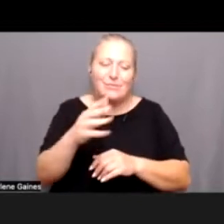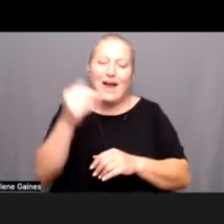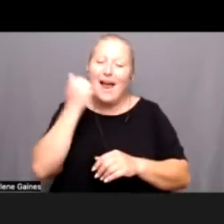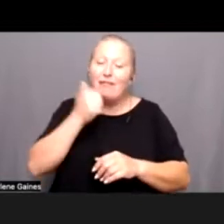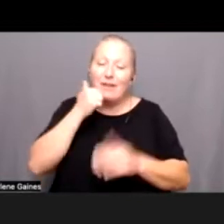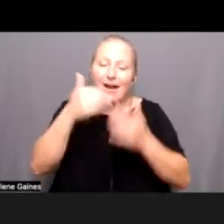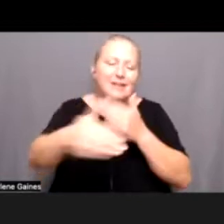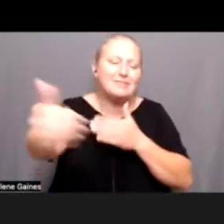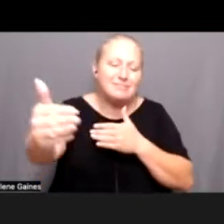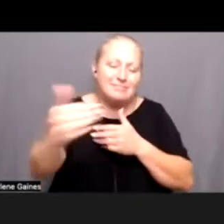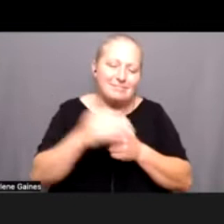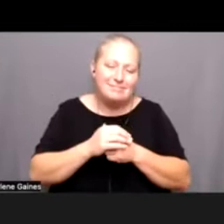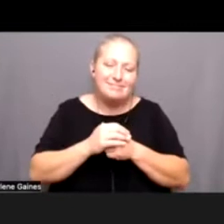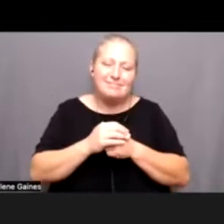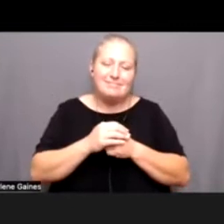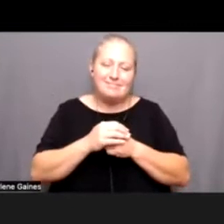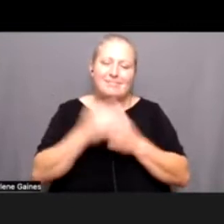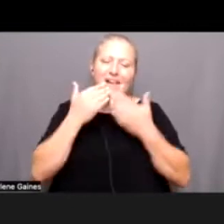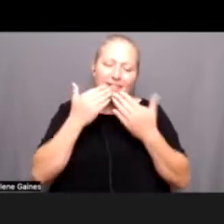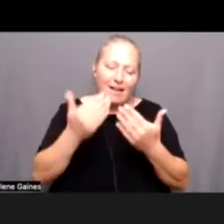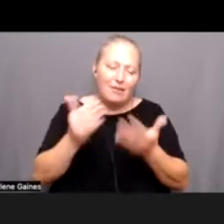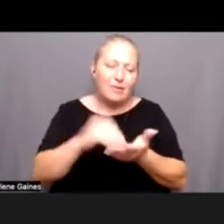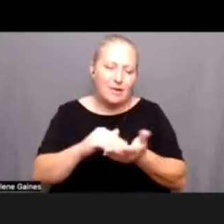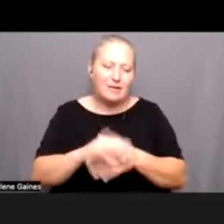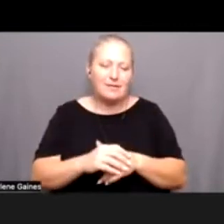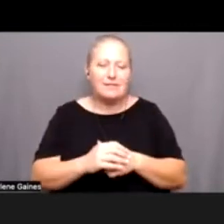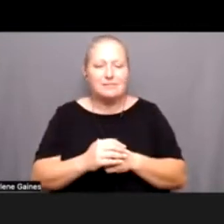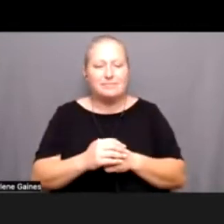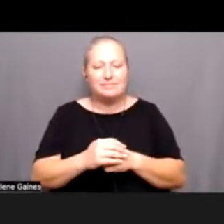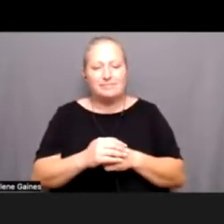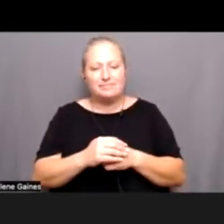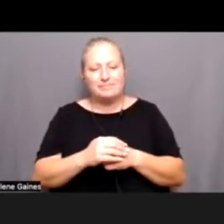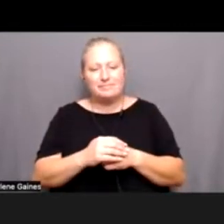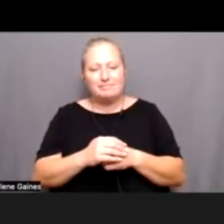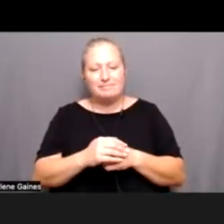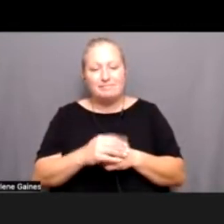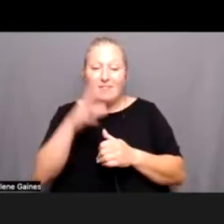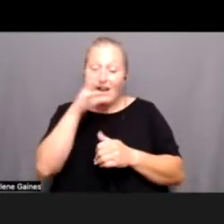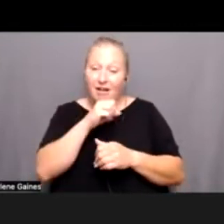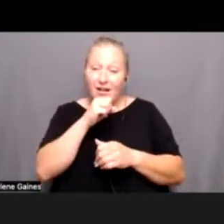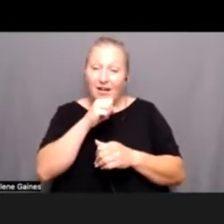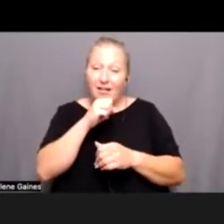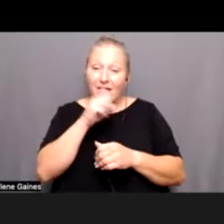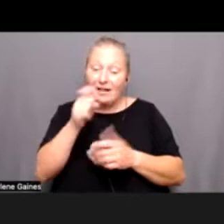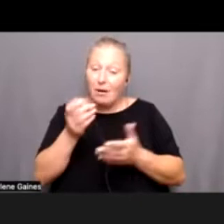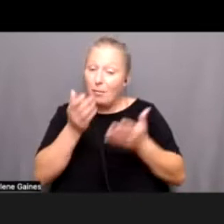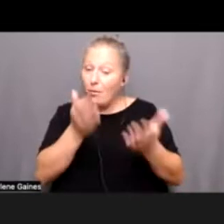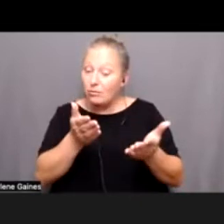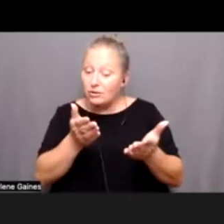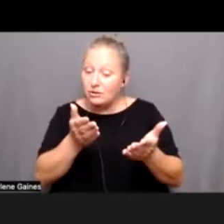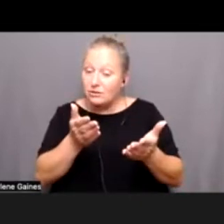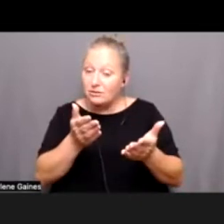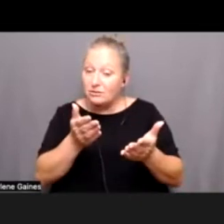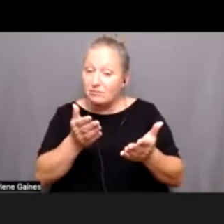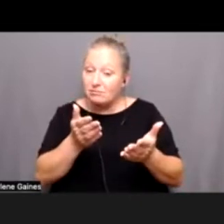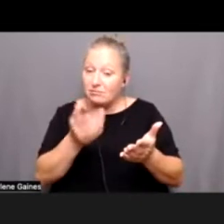day beyond that. So just thank you again. And I guess we need a motion and all